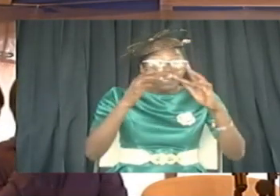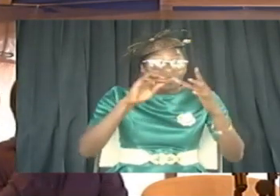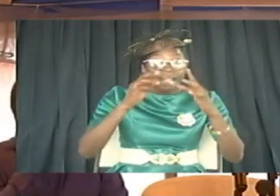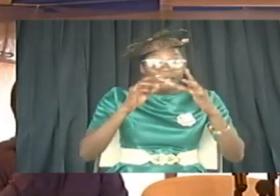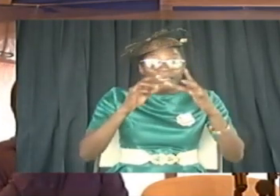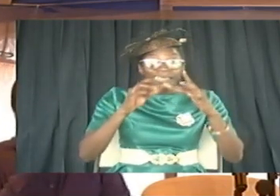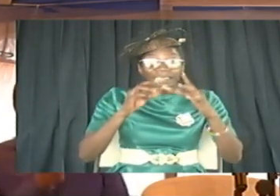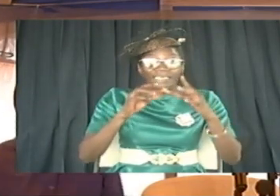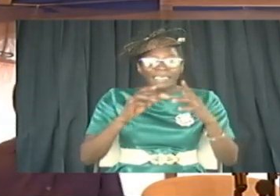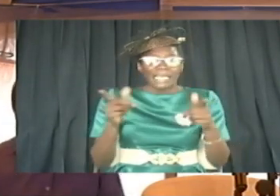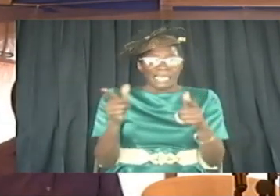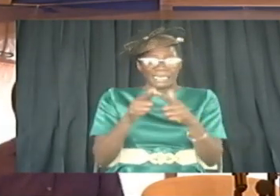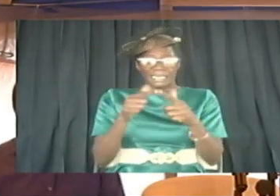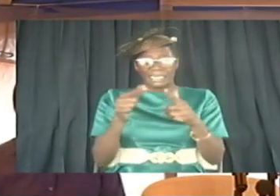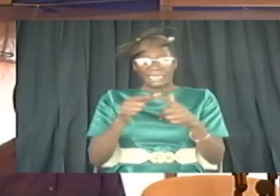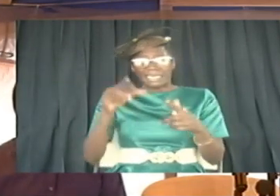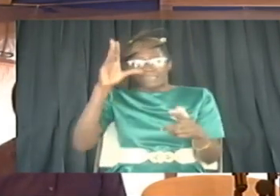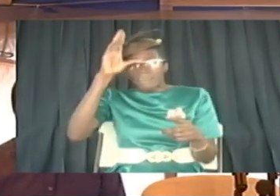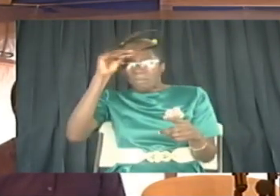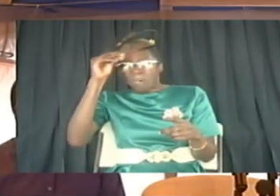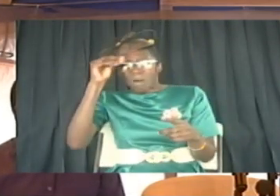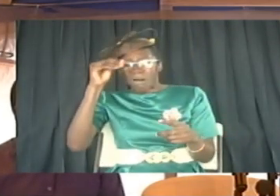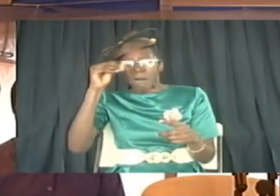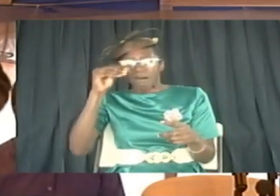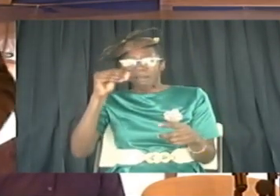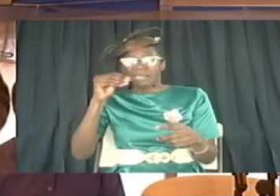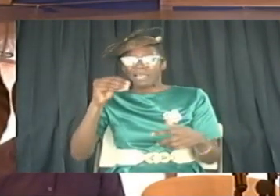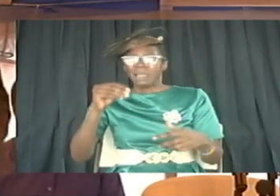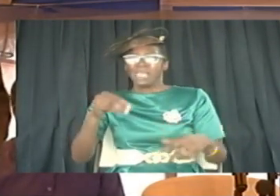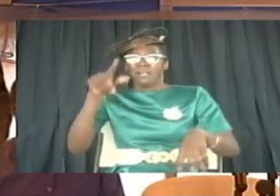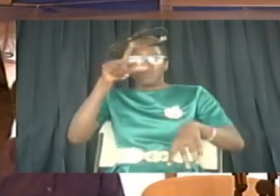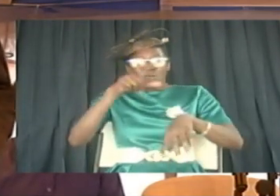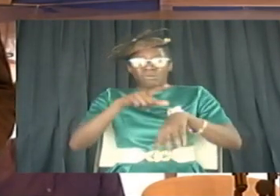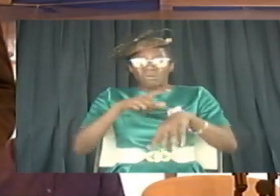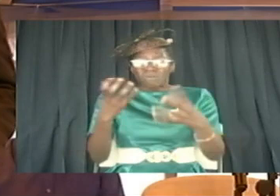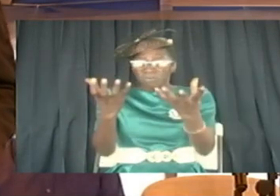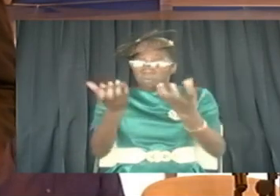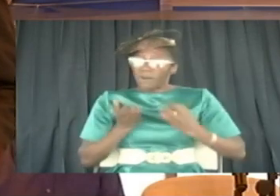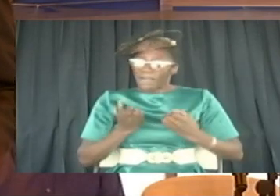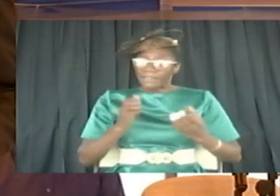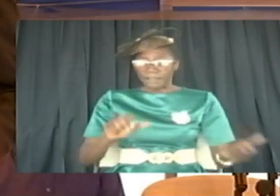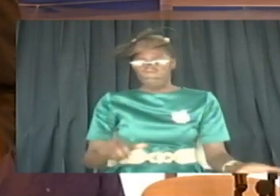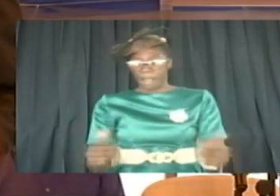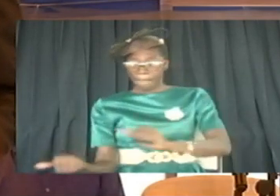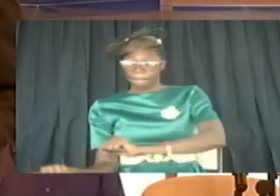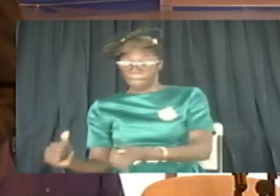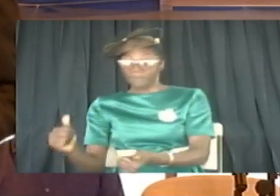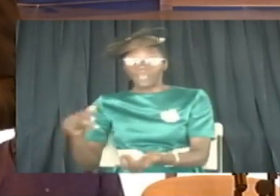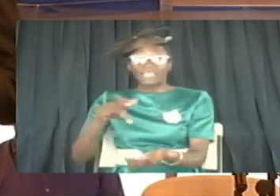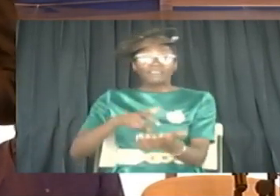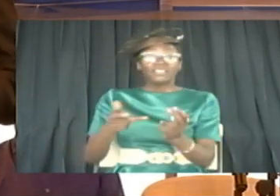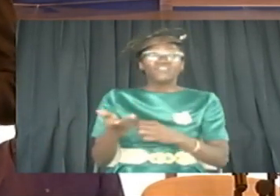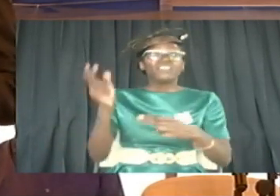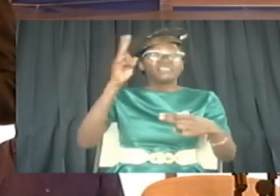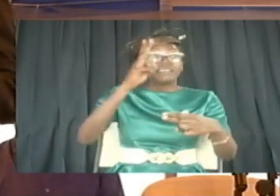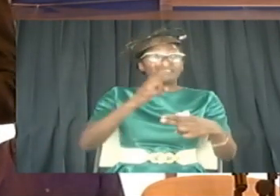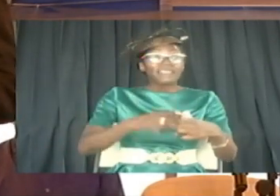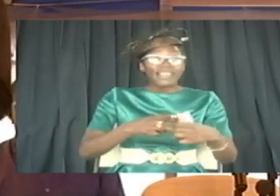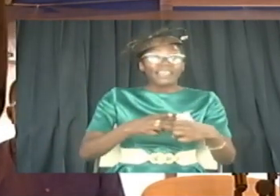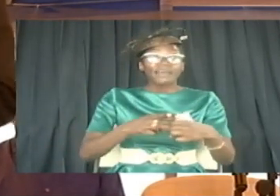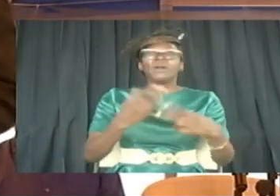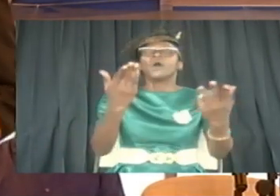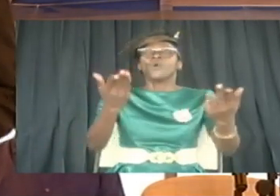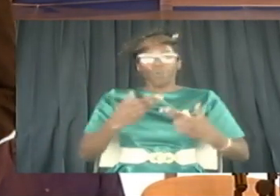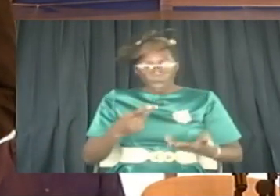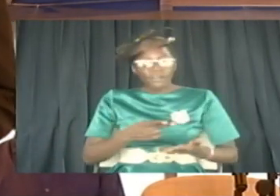so convicted and convinced he wanted to be baptized in Jesus' name. And he wants the